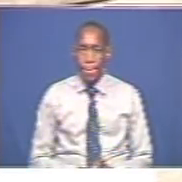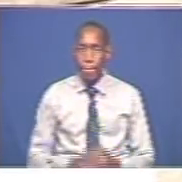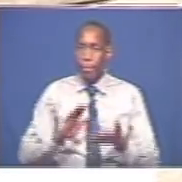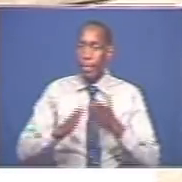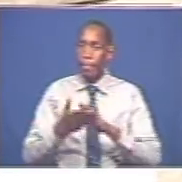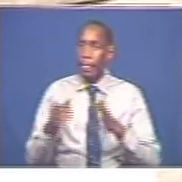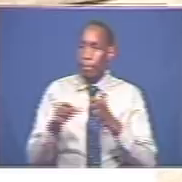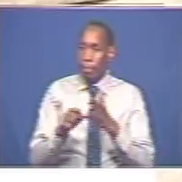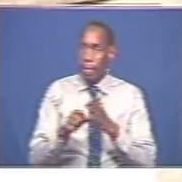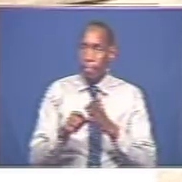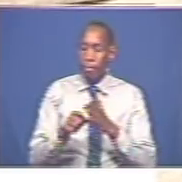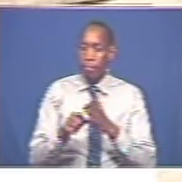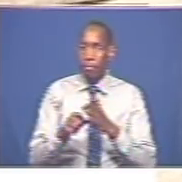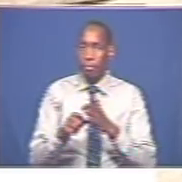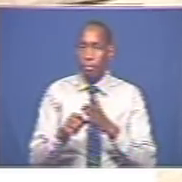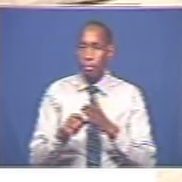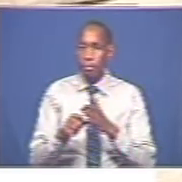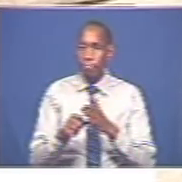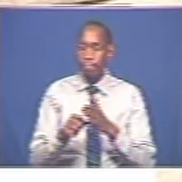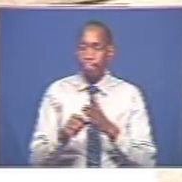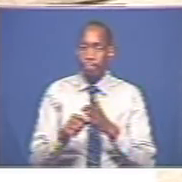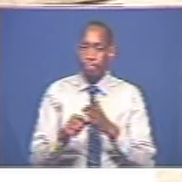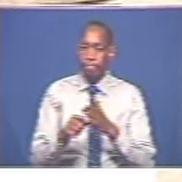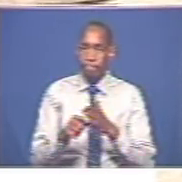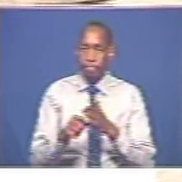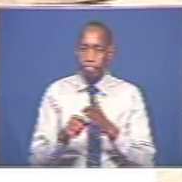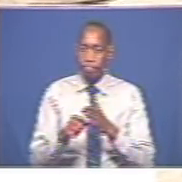problem to me only in